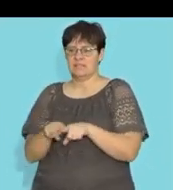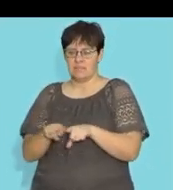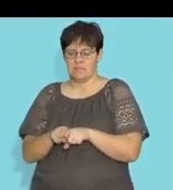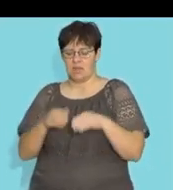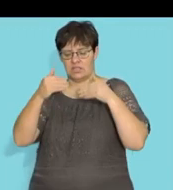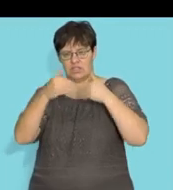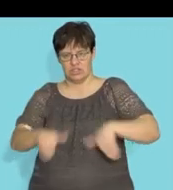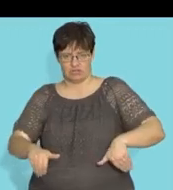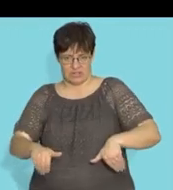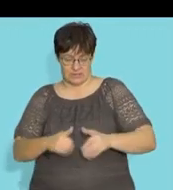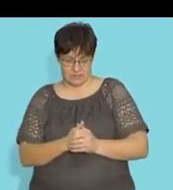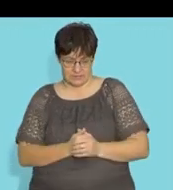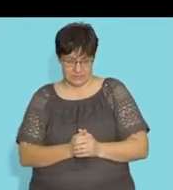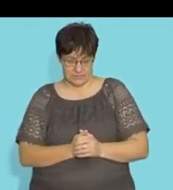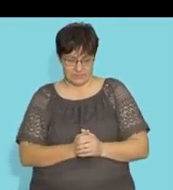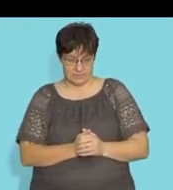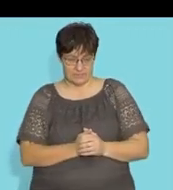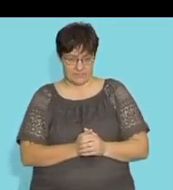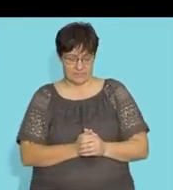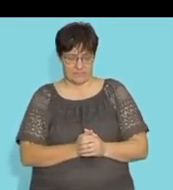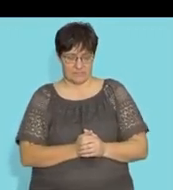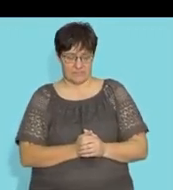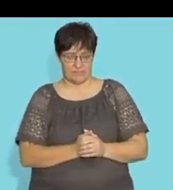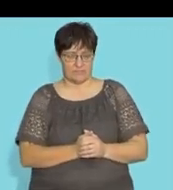about neutralization reaction.